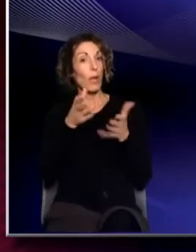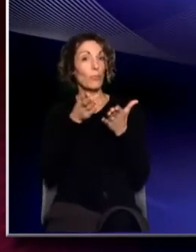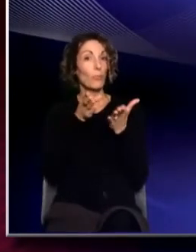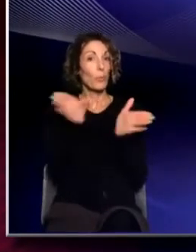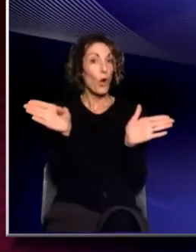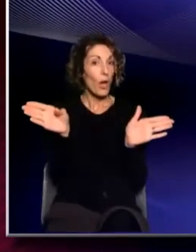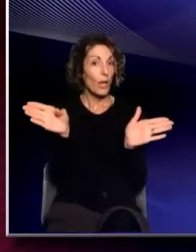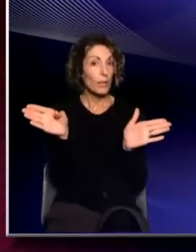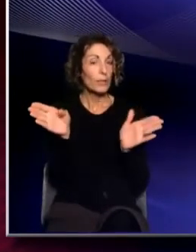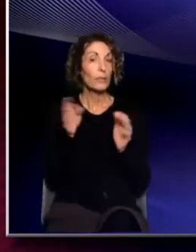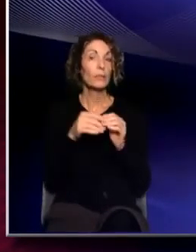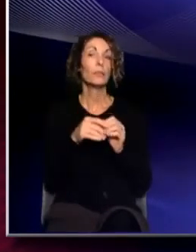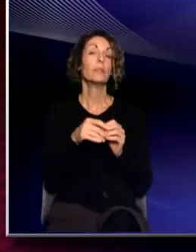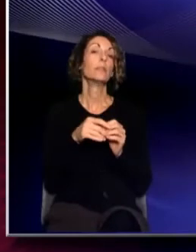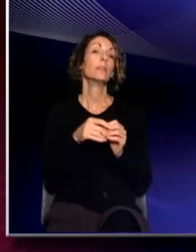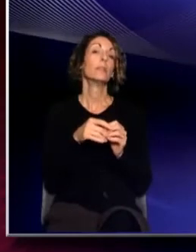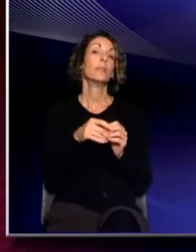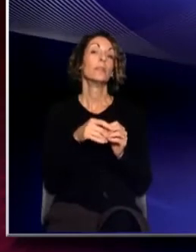And